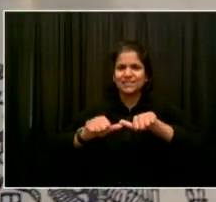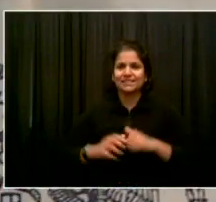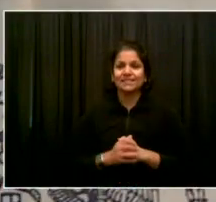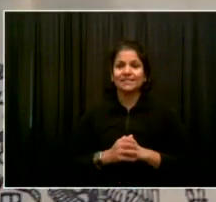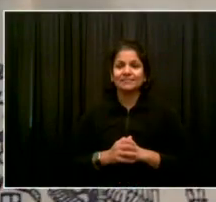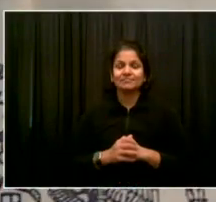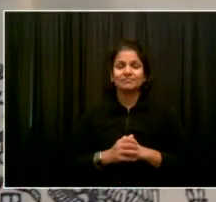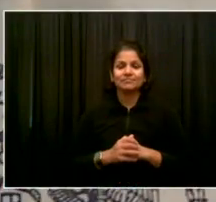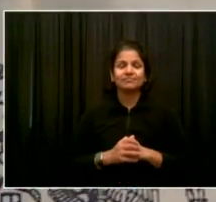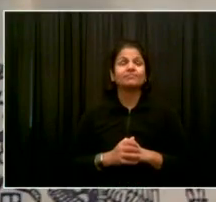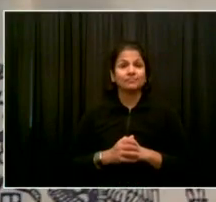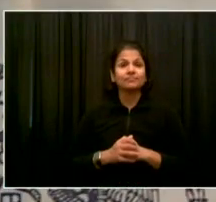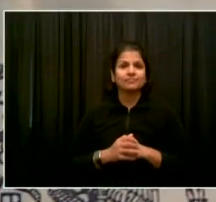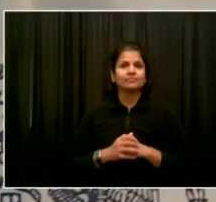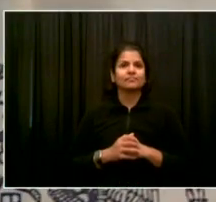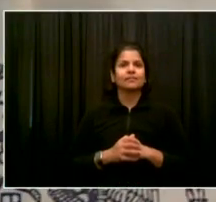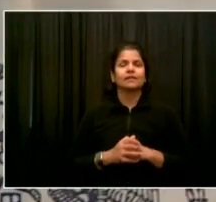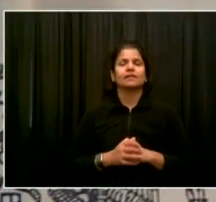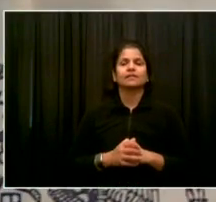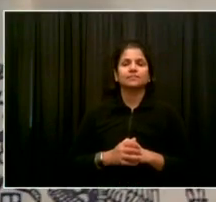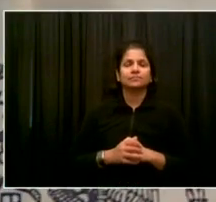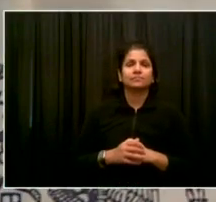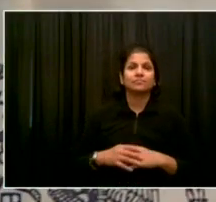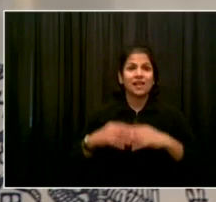All right, everybody.